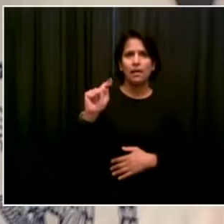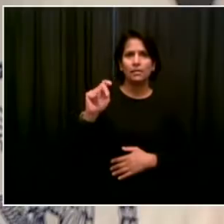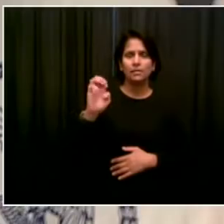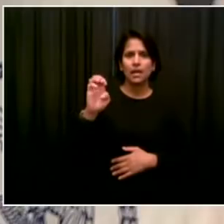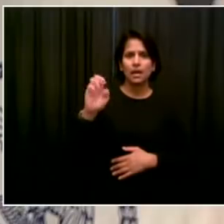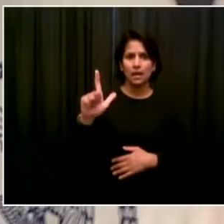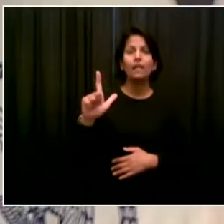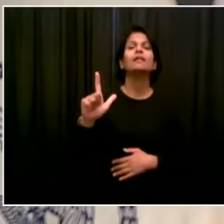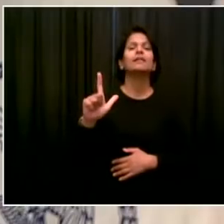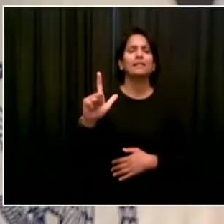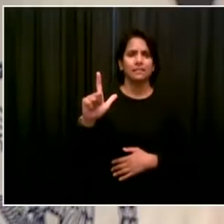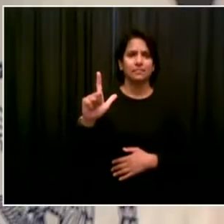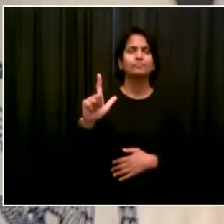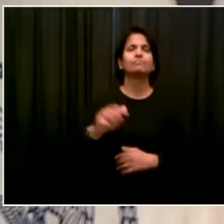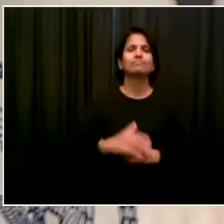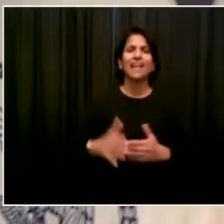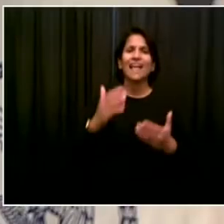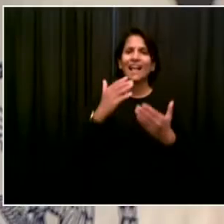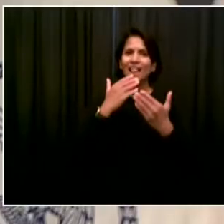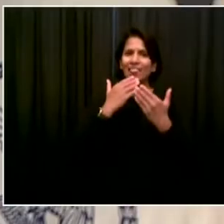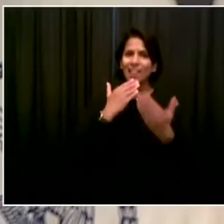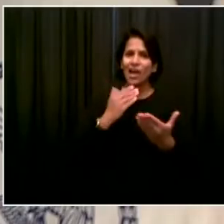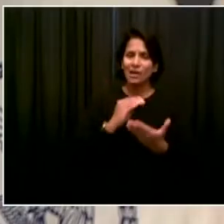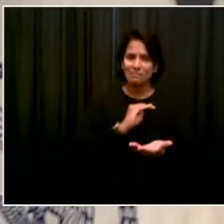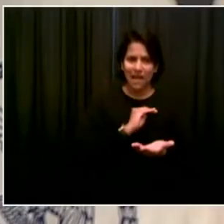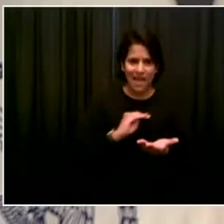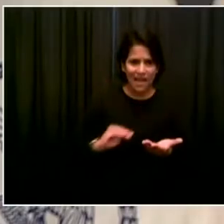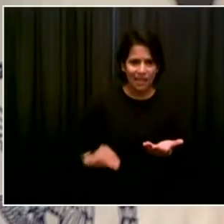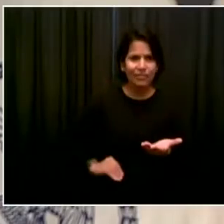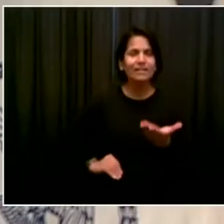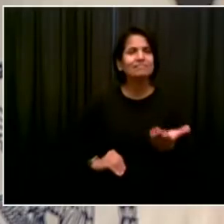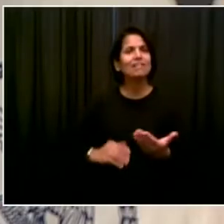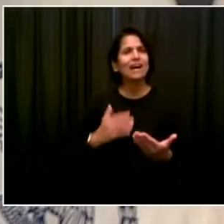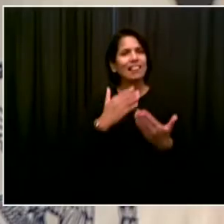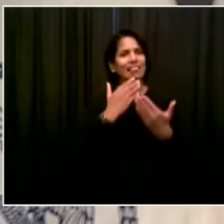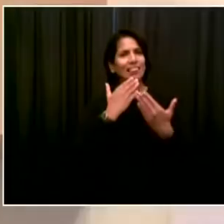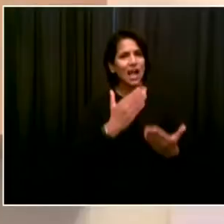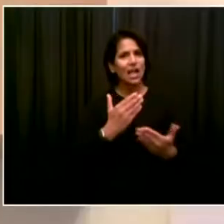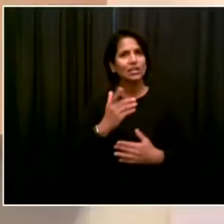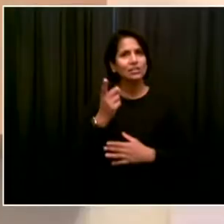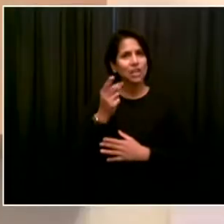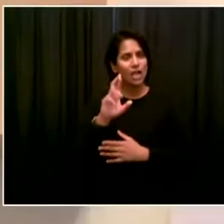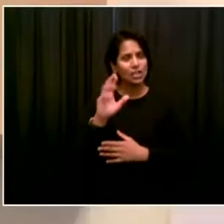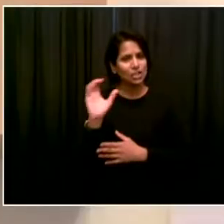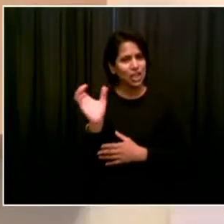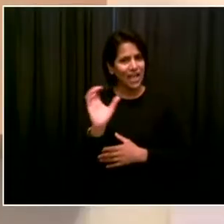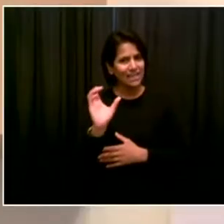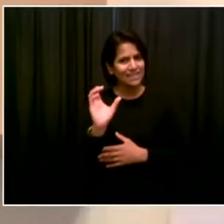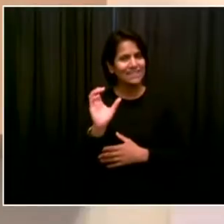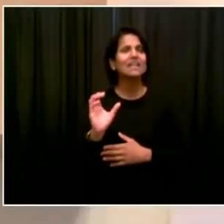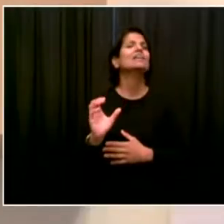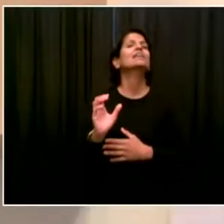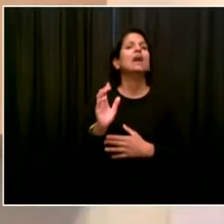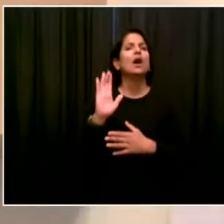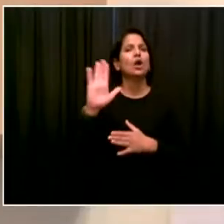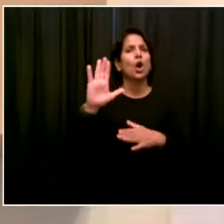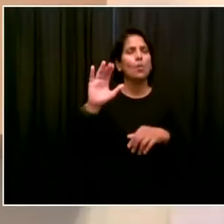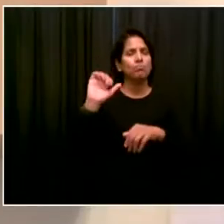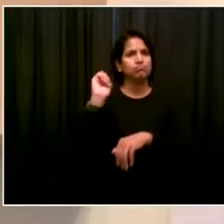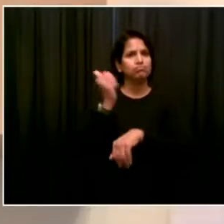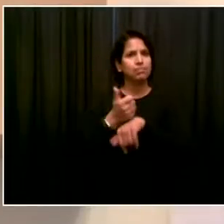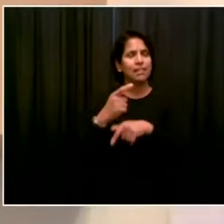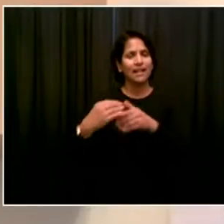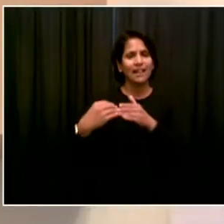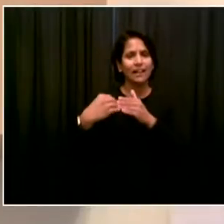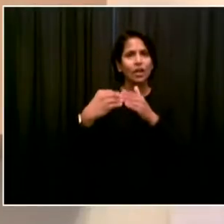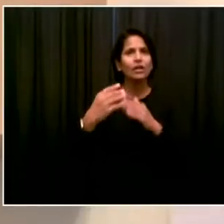Thank you so much, Mr. Mayor, and thank you to Dr. Chokshi as well for those amazing comments. I'm going to speak very briefly from